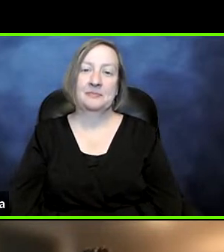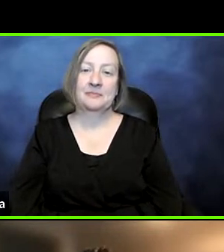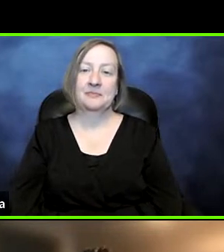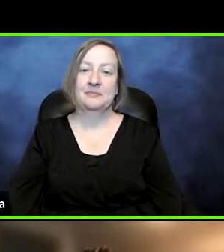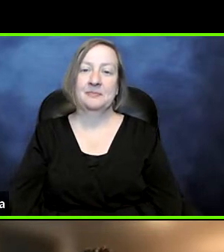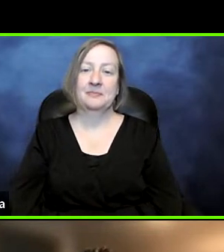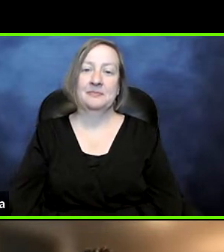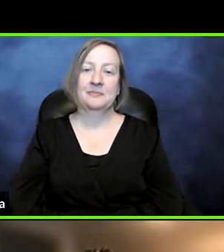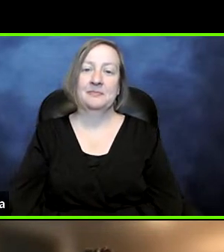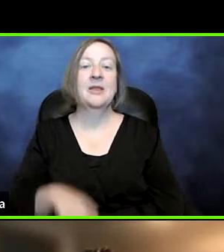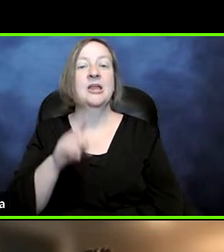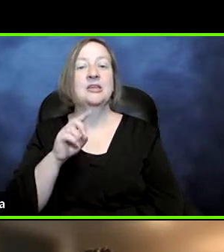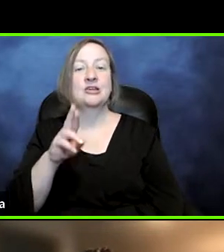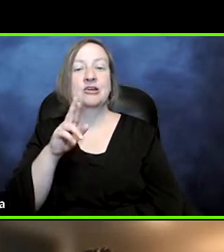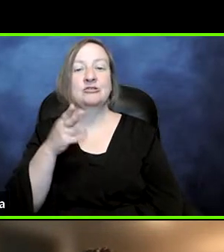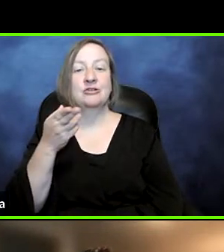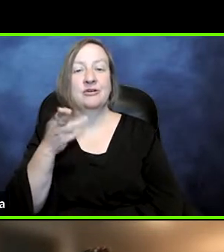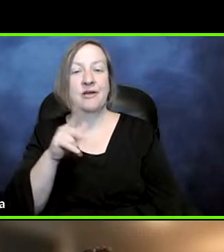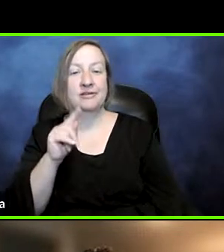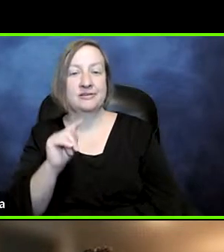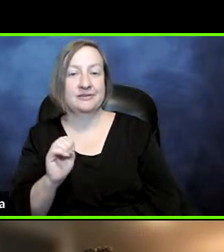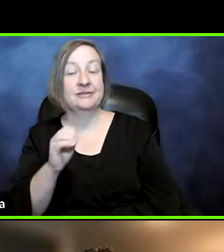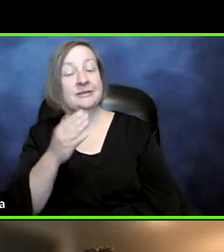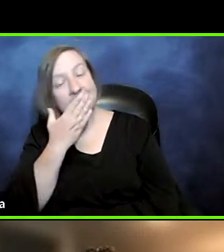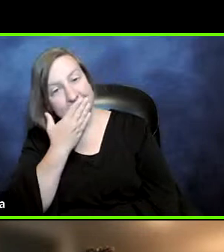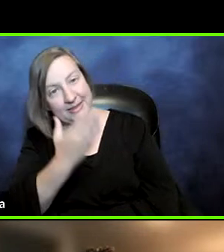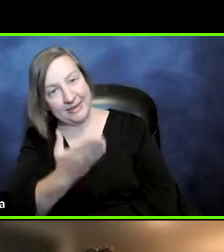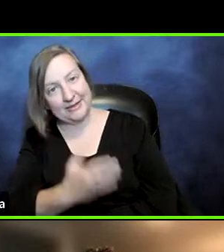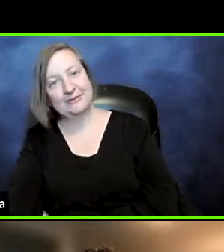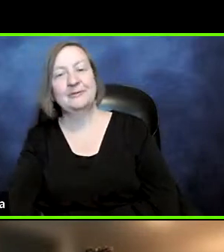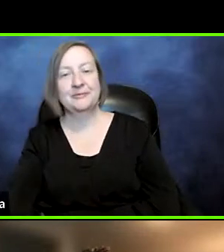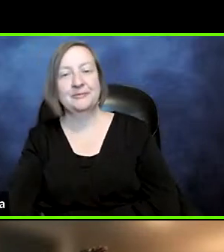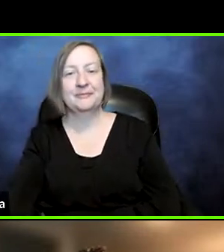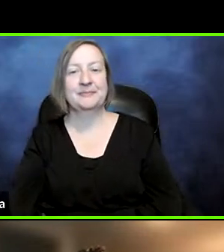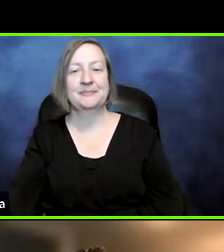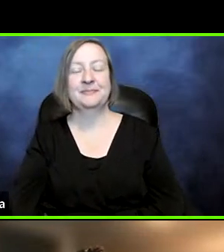Thank you. All